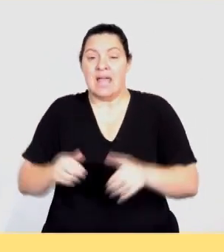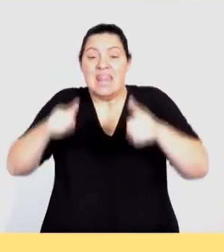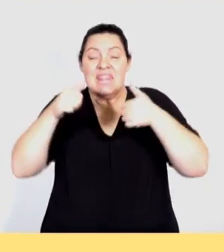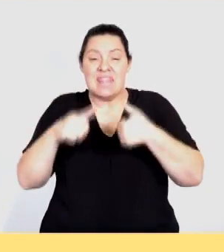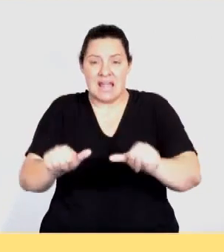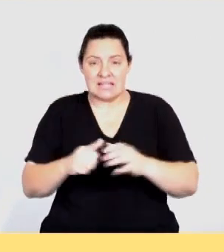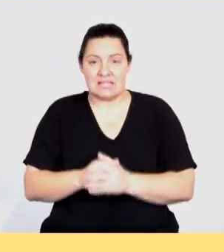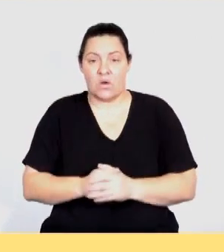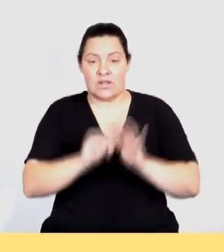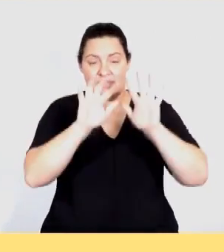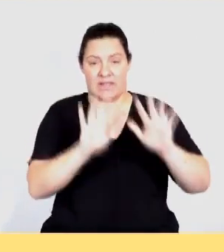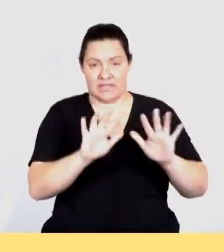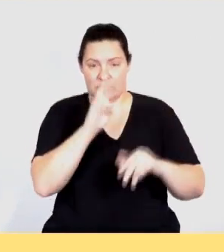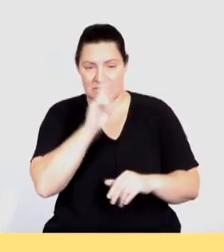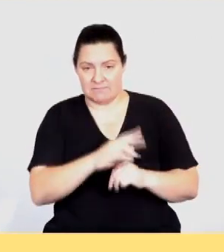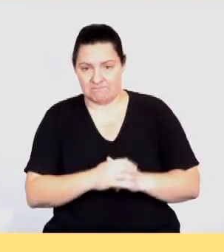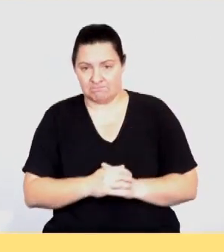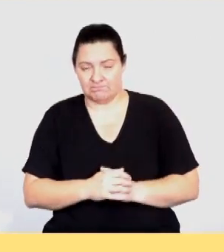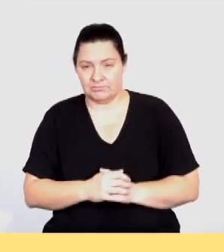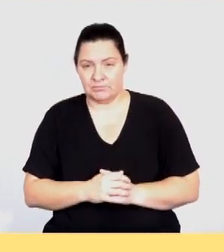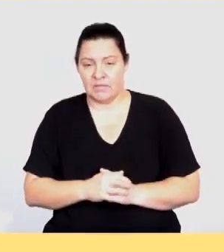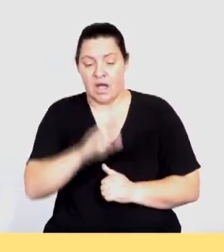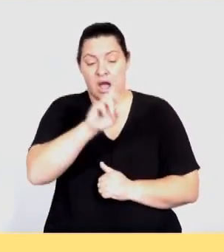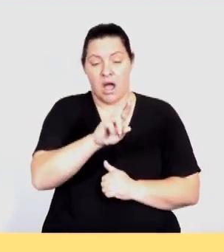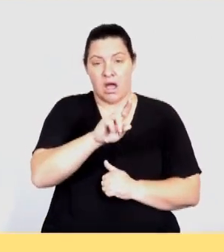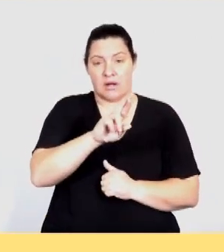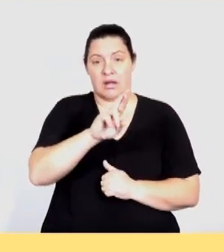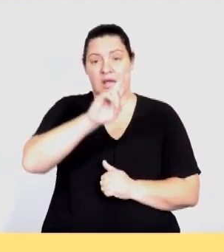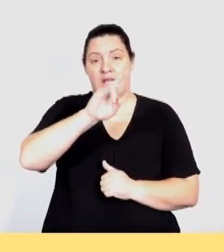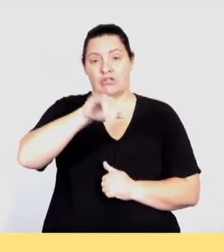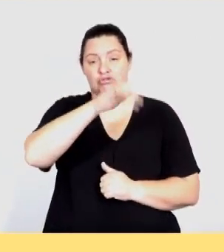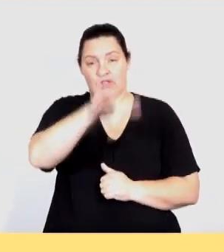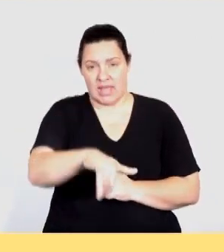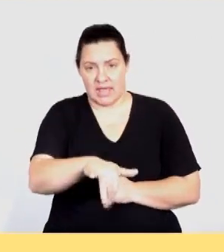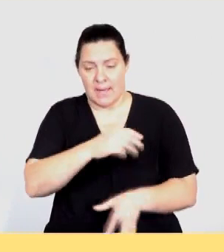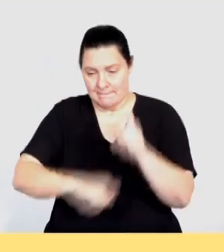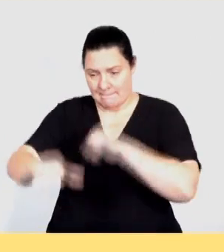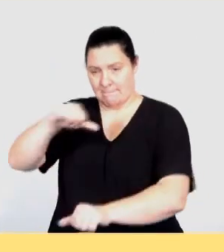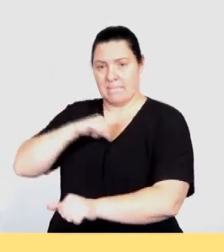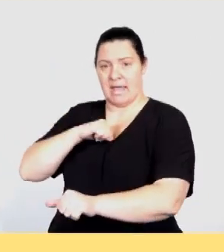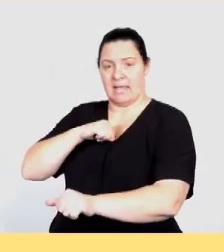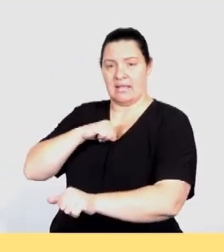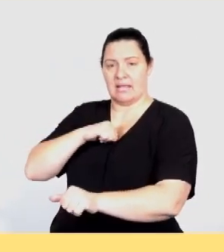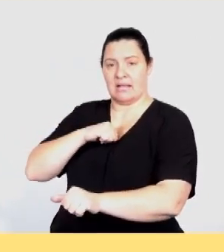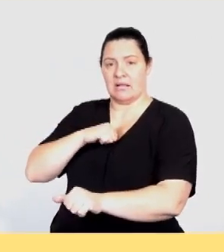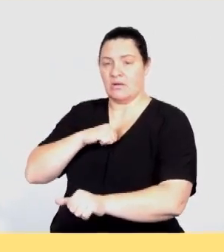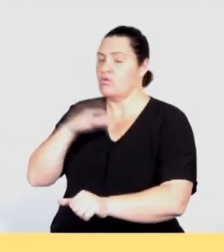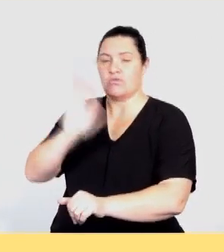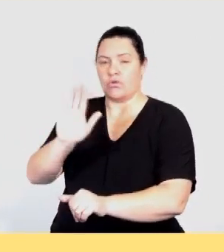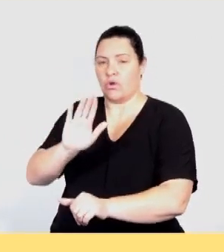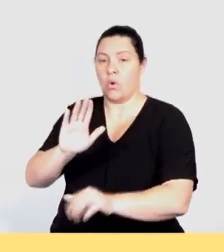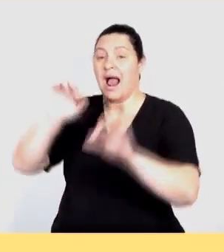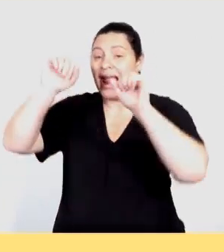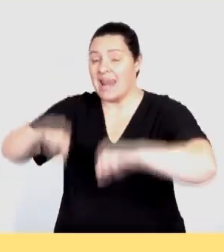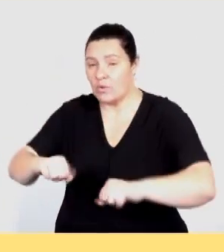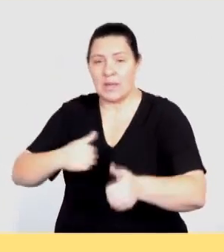9,950. The next transaction is on the 10th, as you can see here. RJ has returned goods.